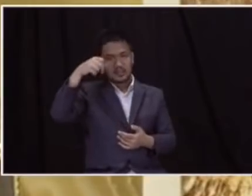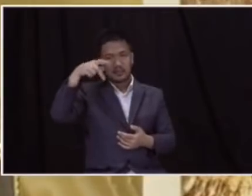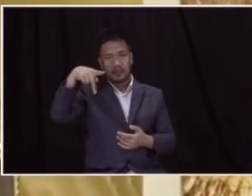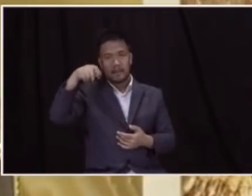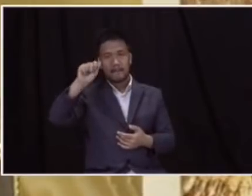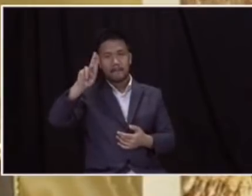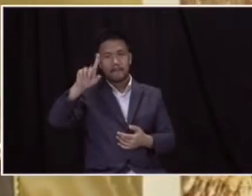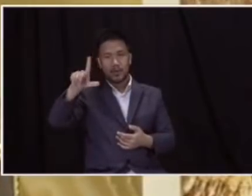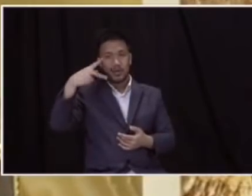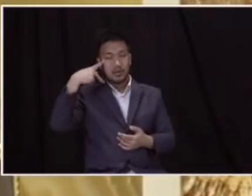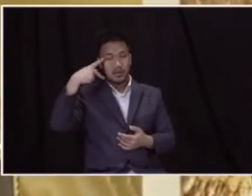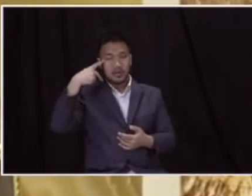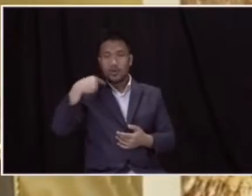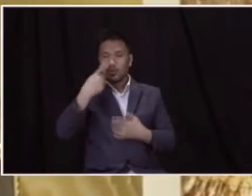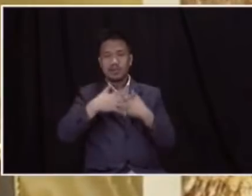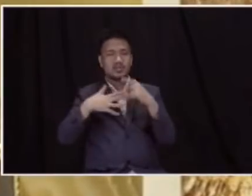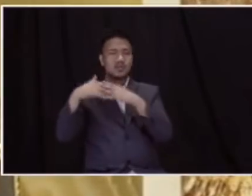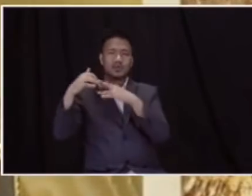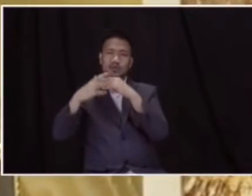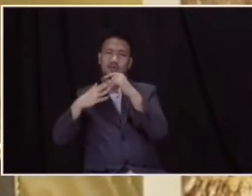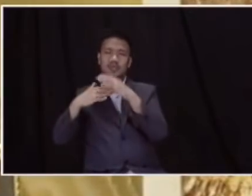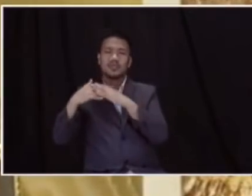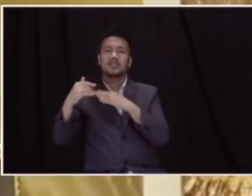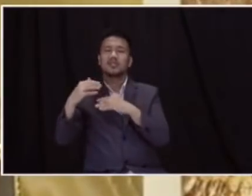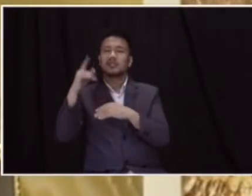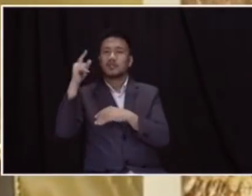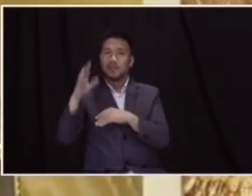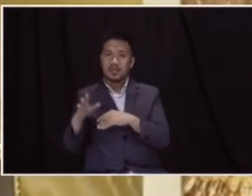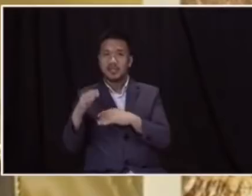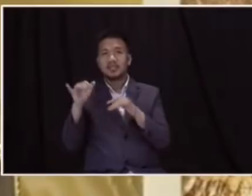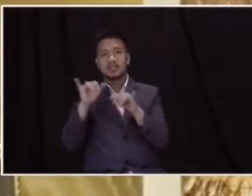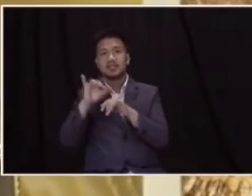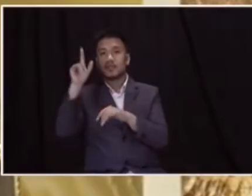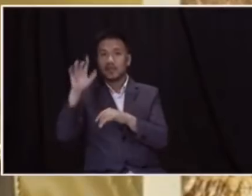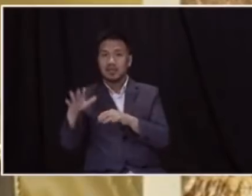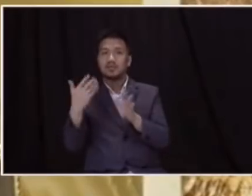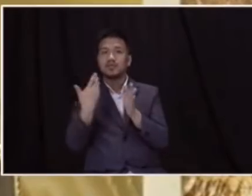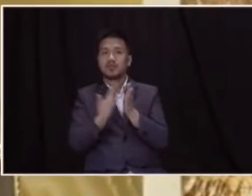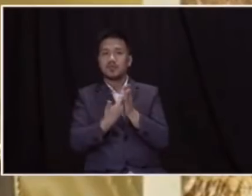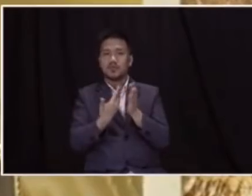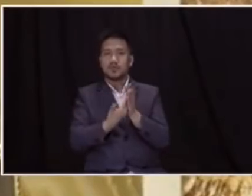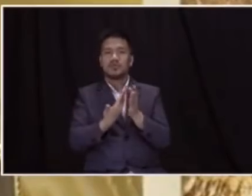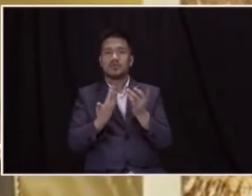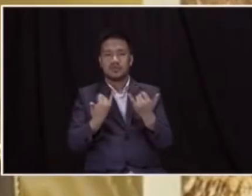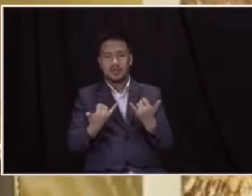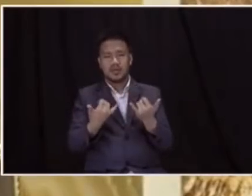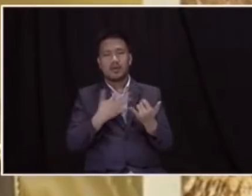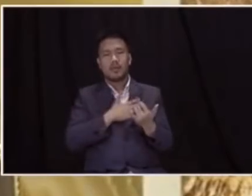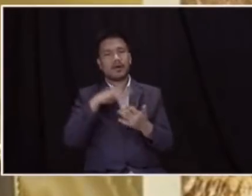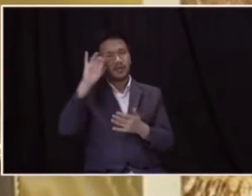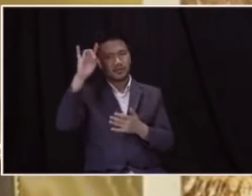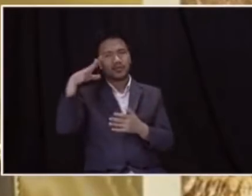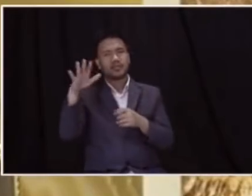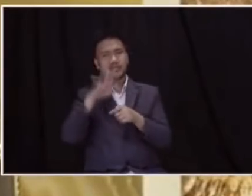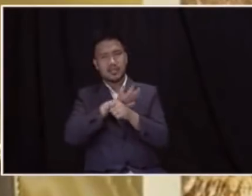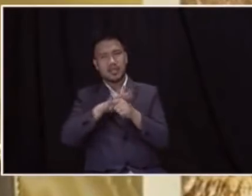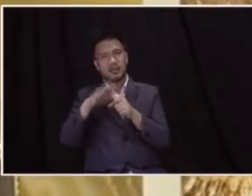God, the same God who assures me now, "My grace is sufficient for you,